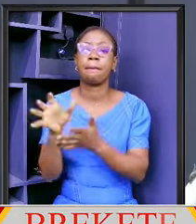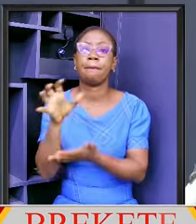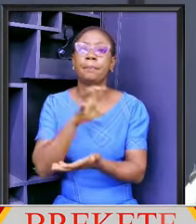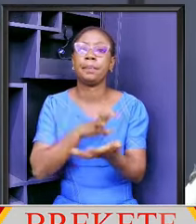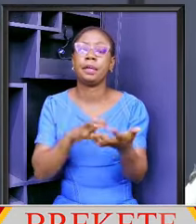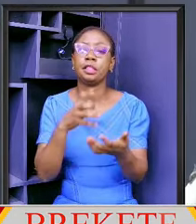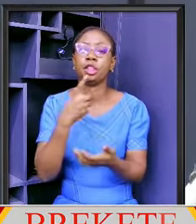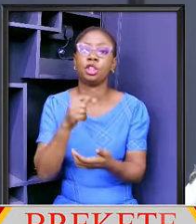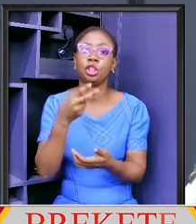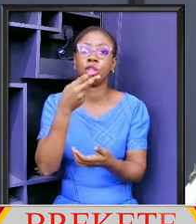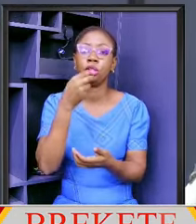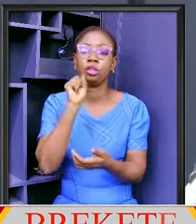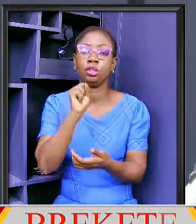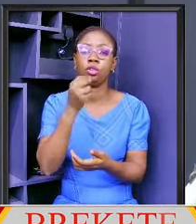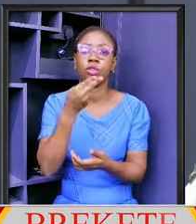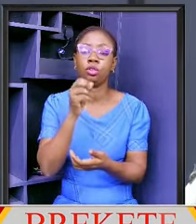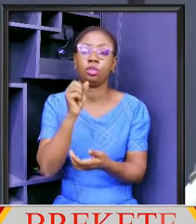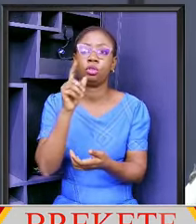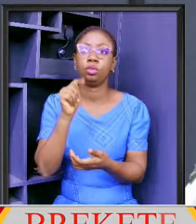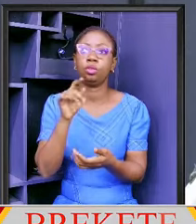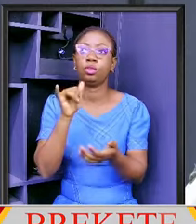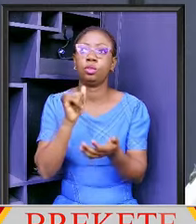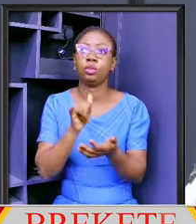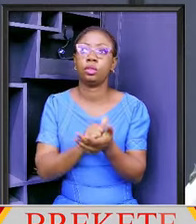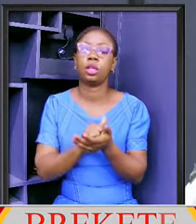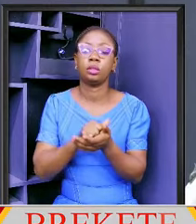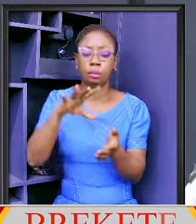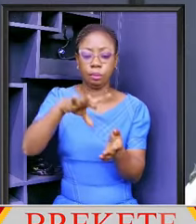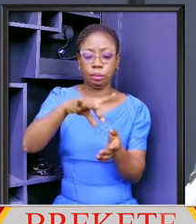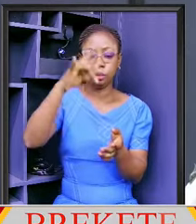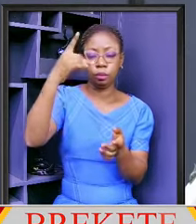I choose that camera where cut my head.